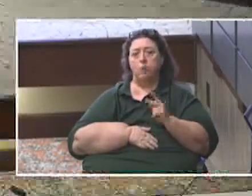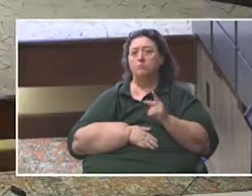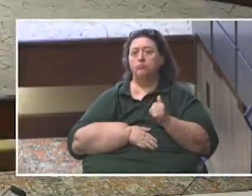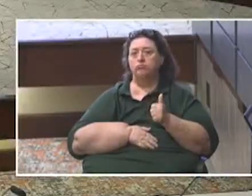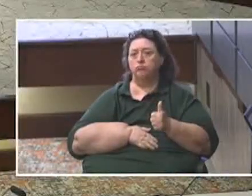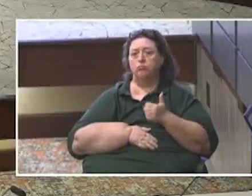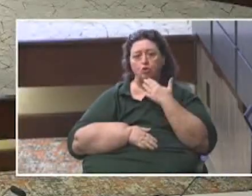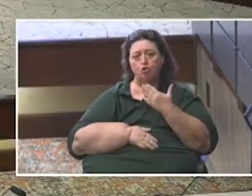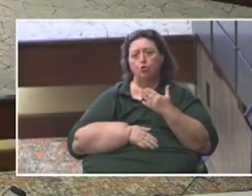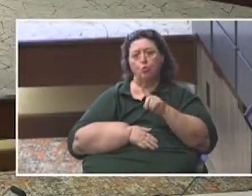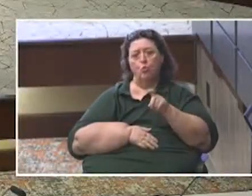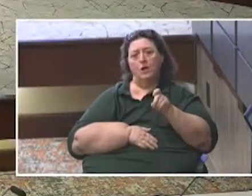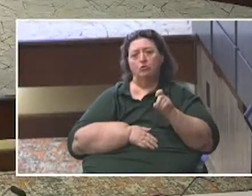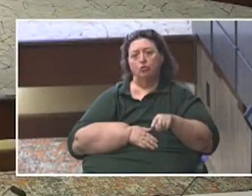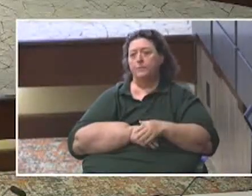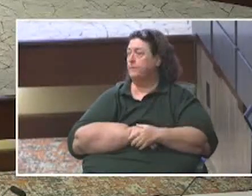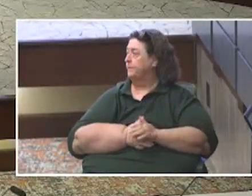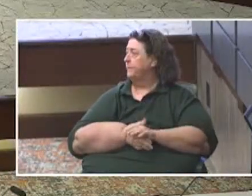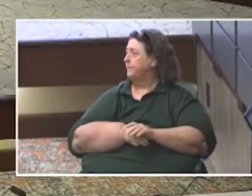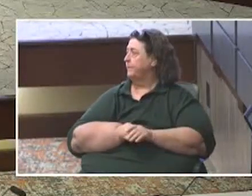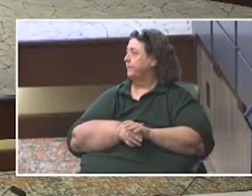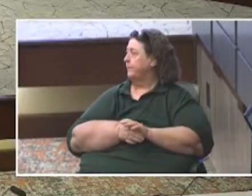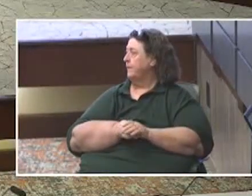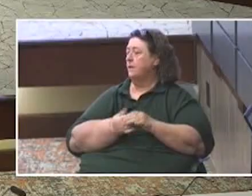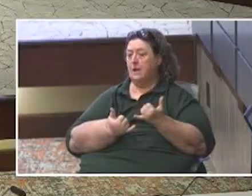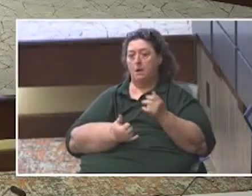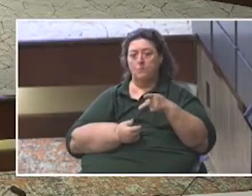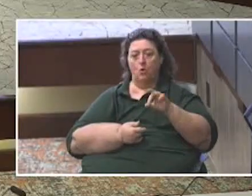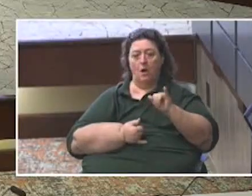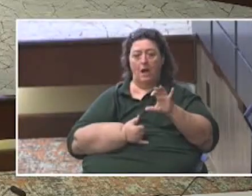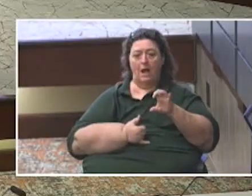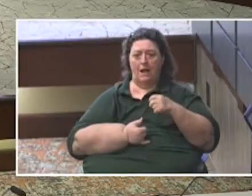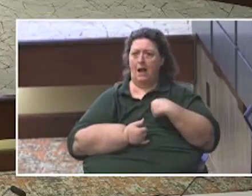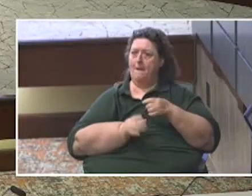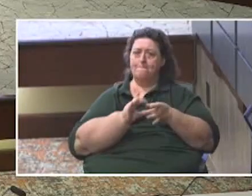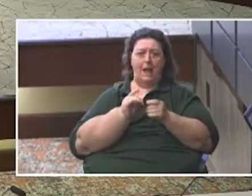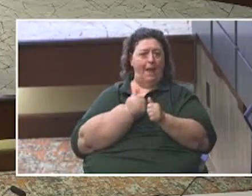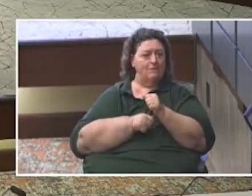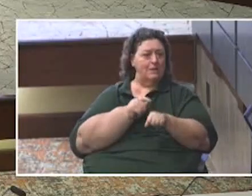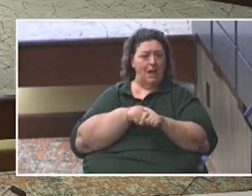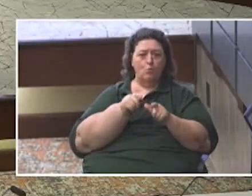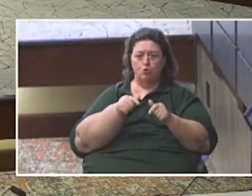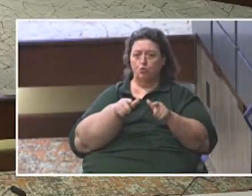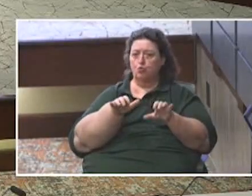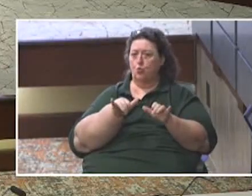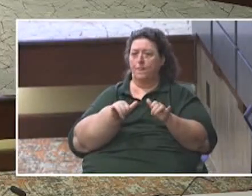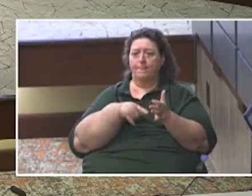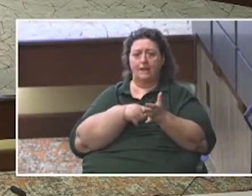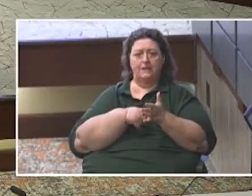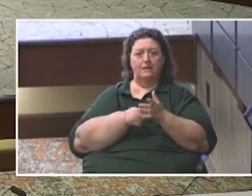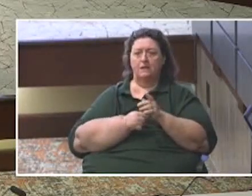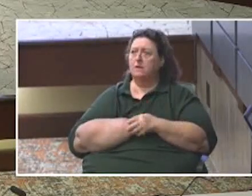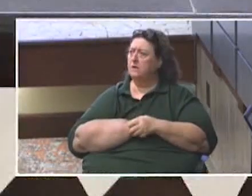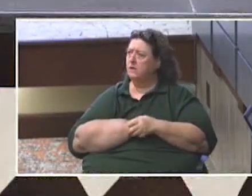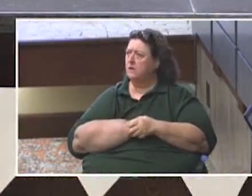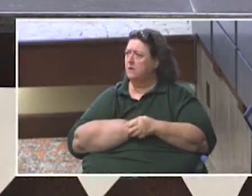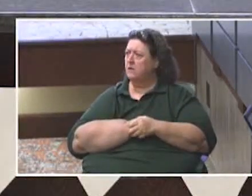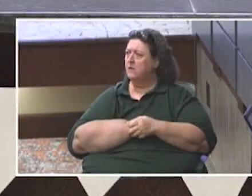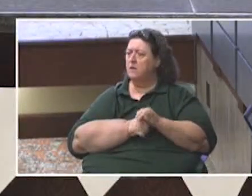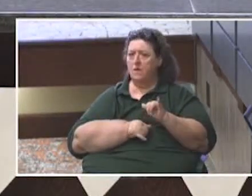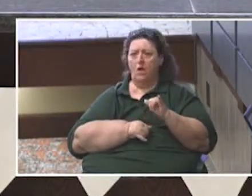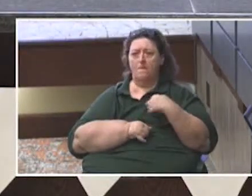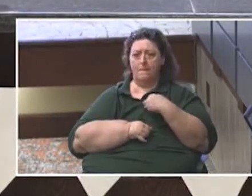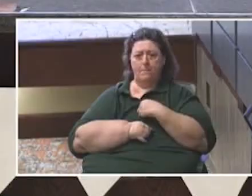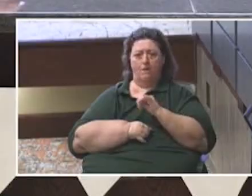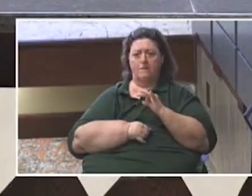questions? Director Price, I mention this every time that we do this, and I know when like us older members of council,